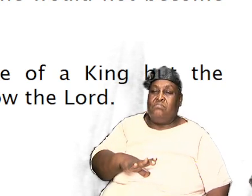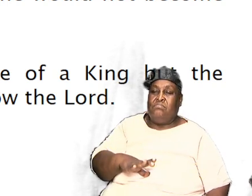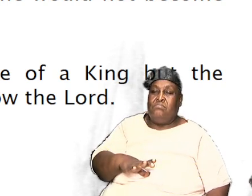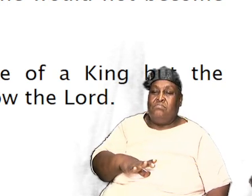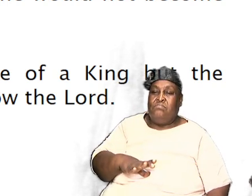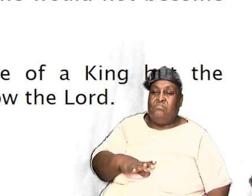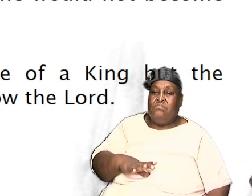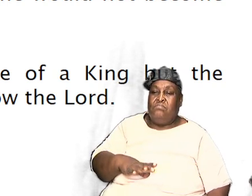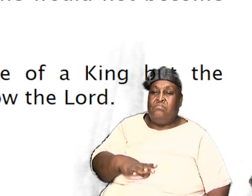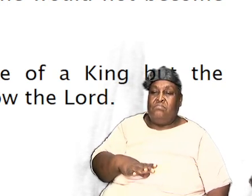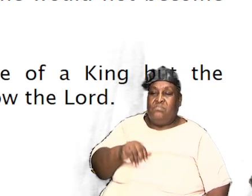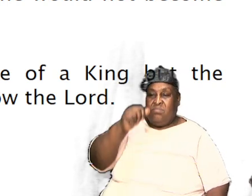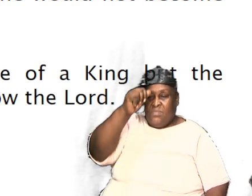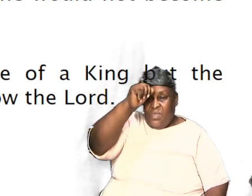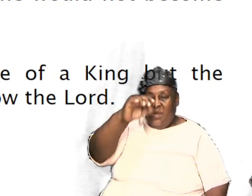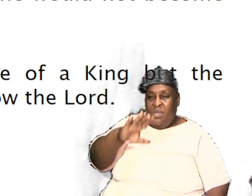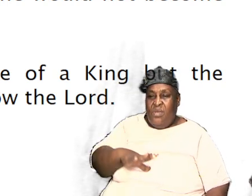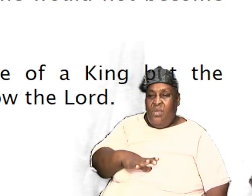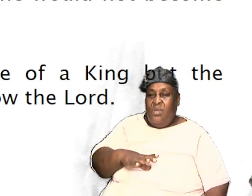did not